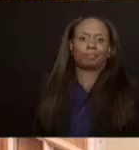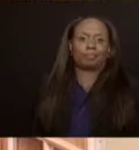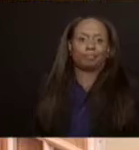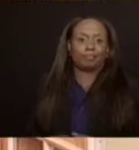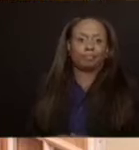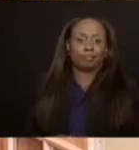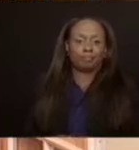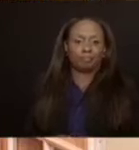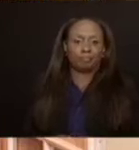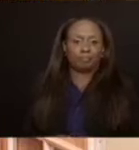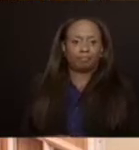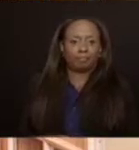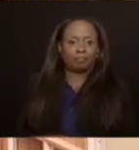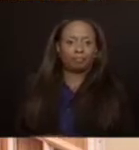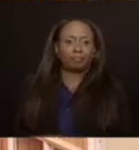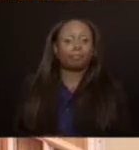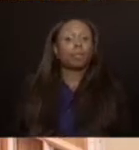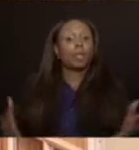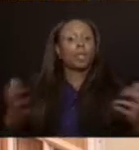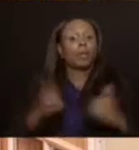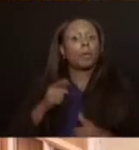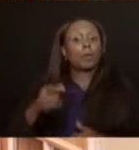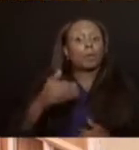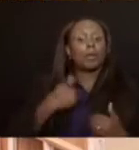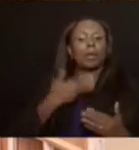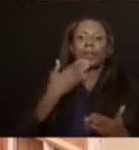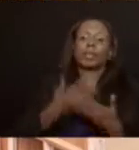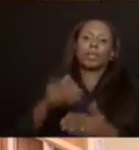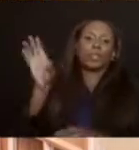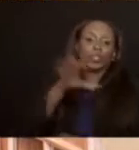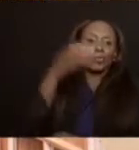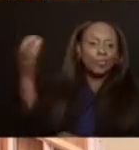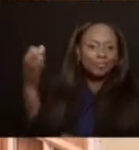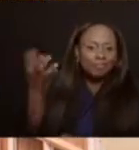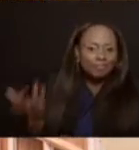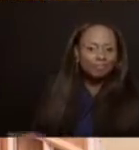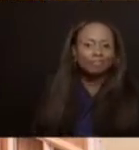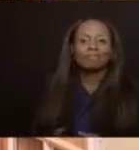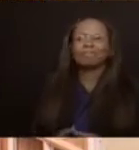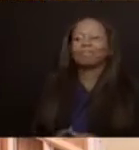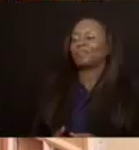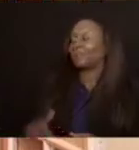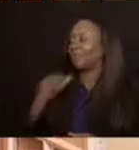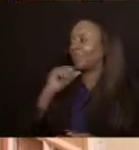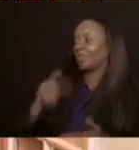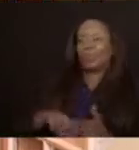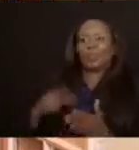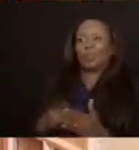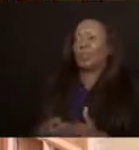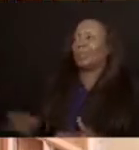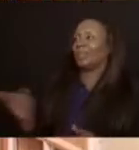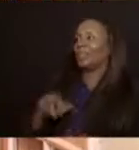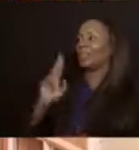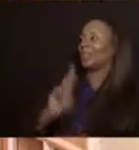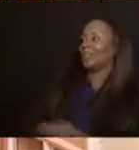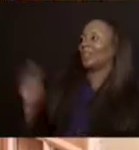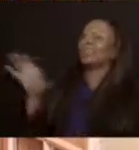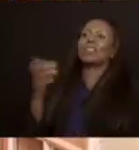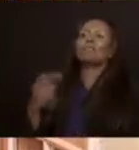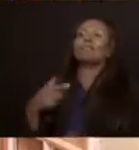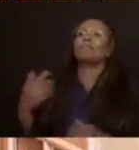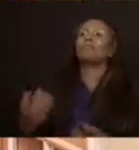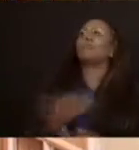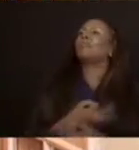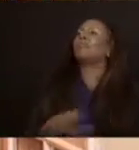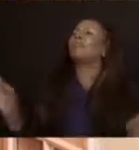also for you to have a good Christmas. We want also for you, it doesn't mean that you're going to have the kind of Christmas where you can just be carefree